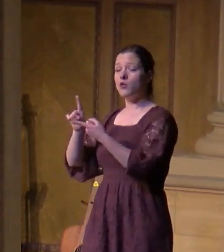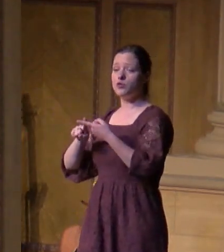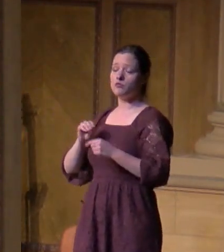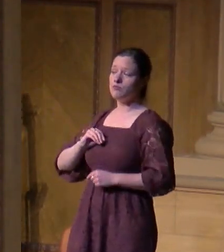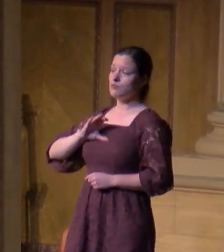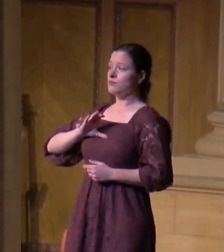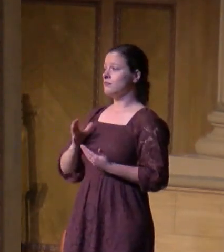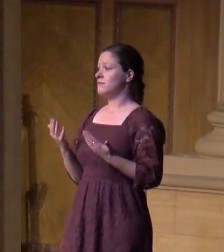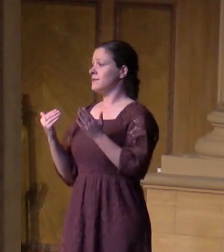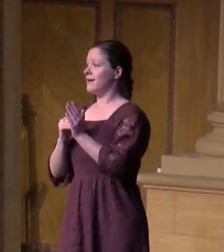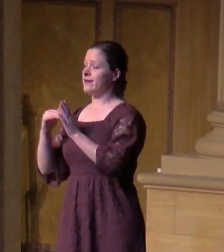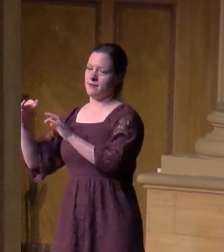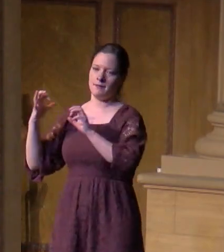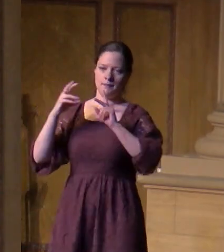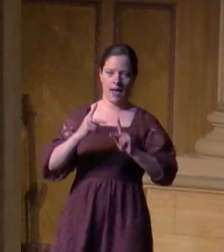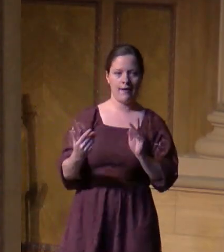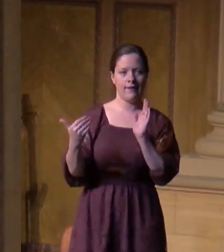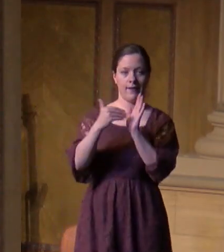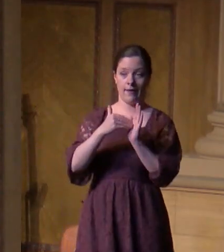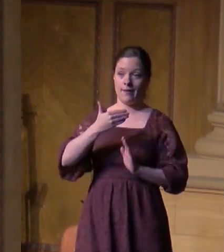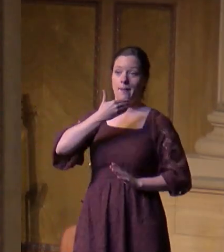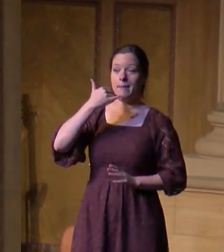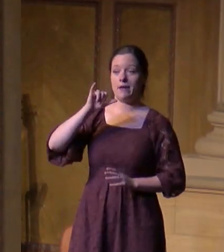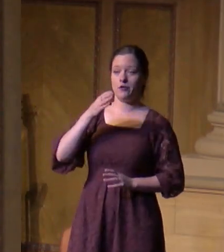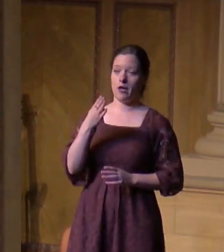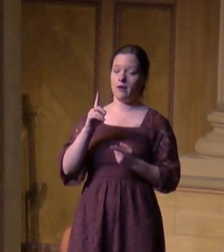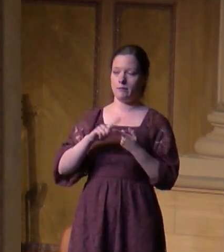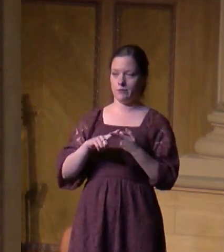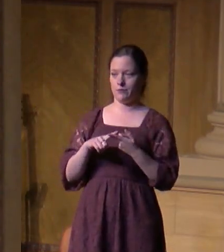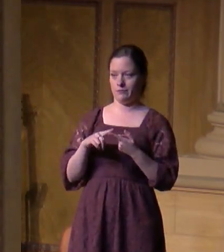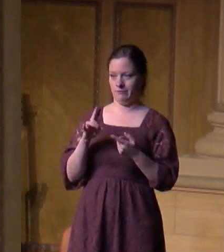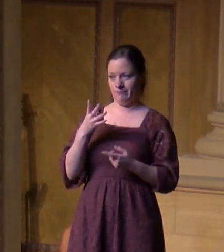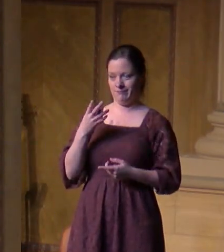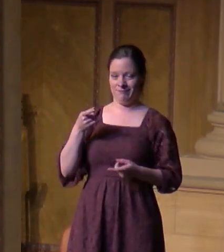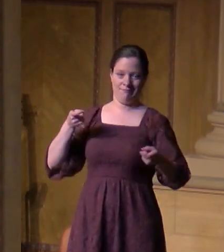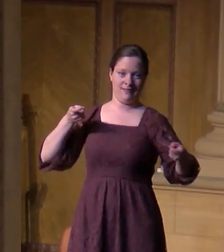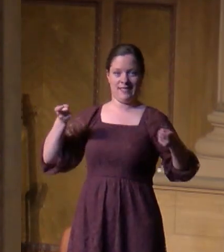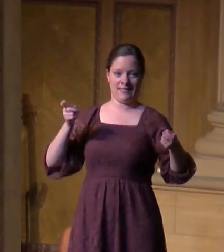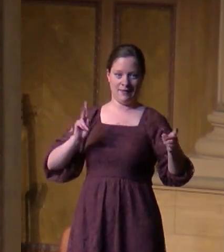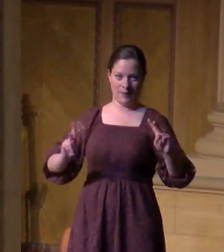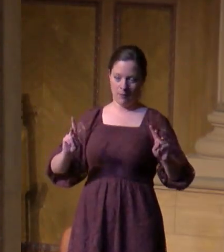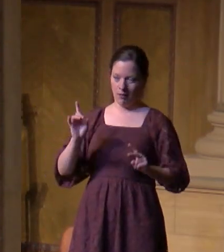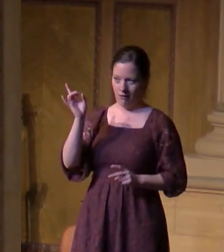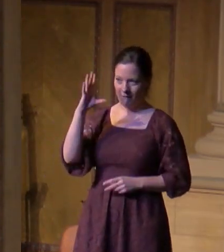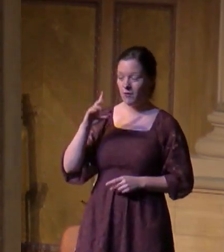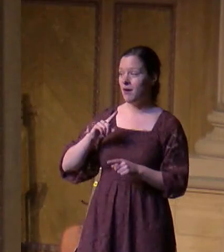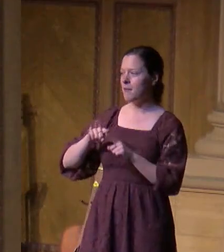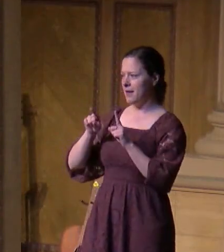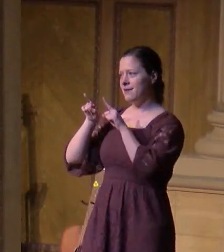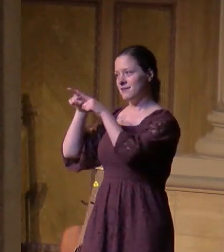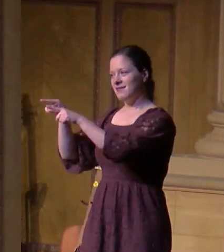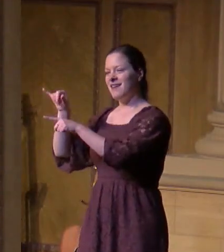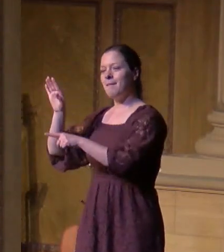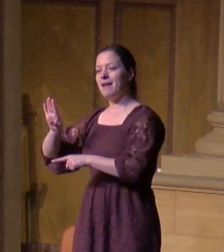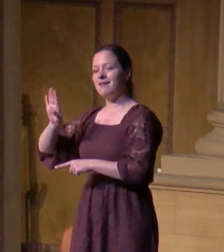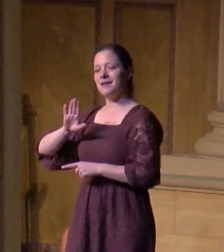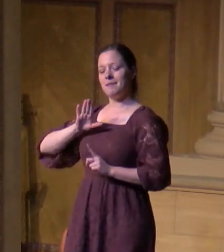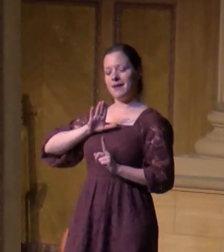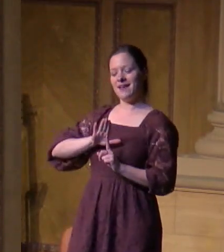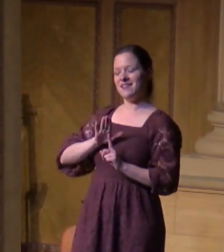get refreshed and come back and do a better job at being a murderous dictator and so that was the place that he would go to rest